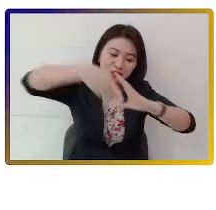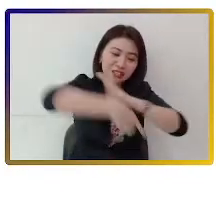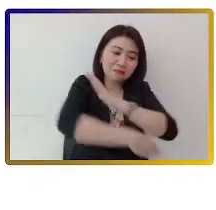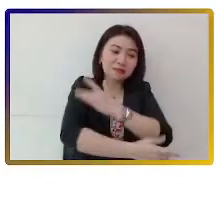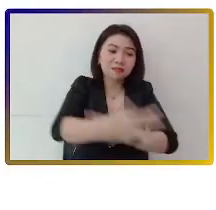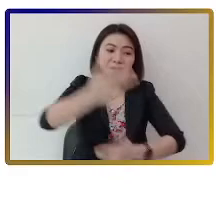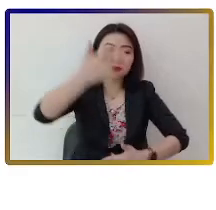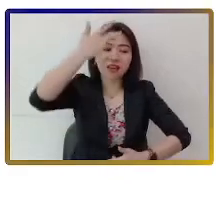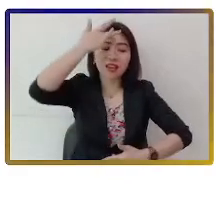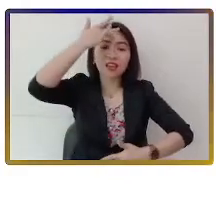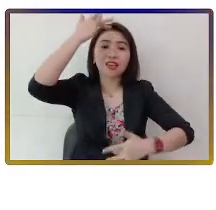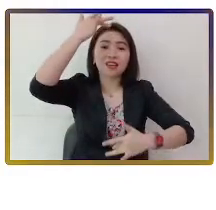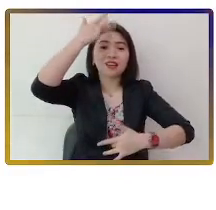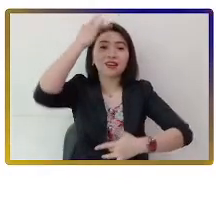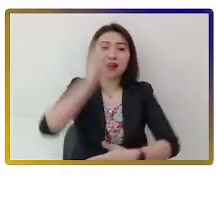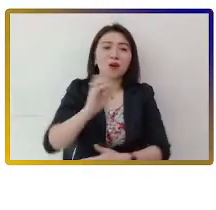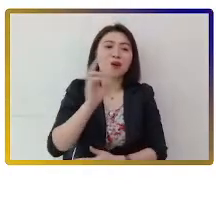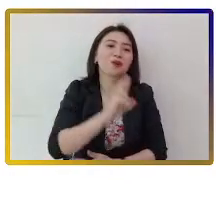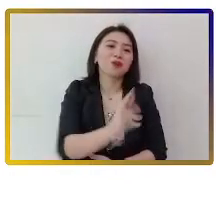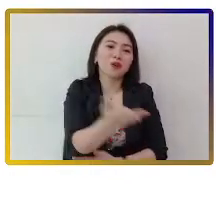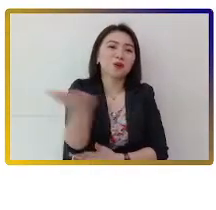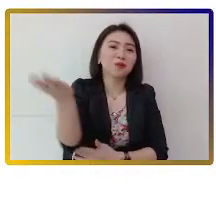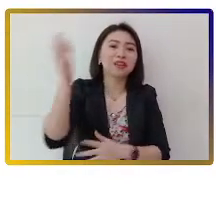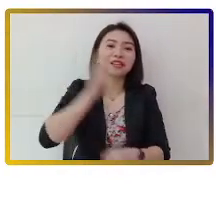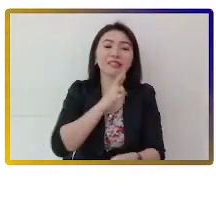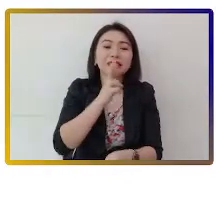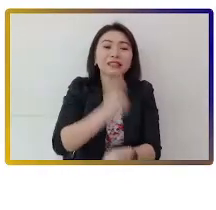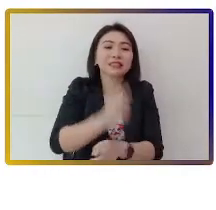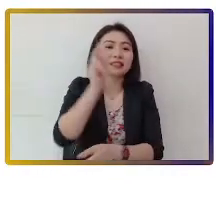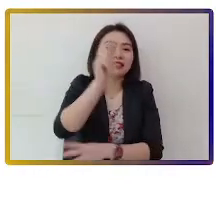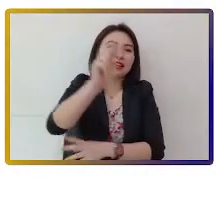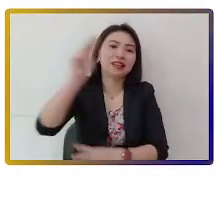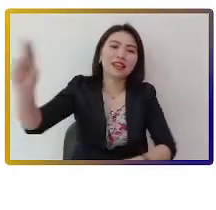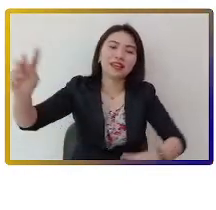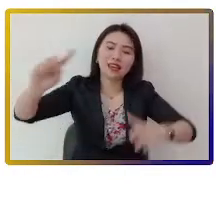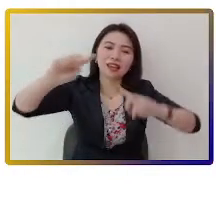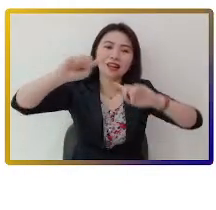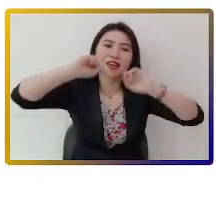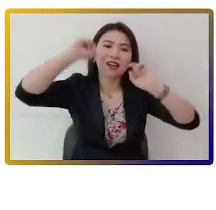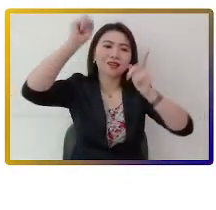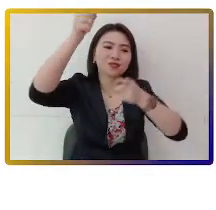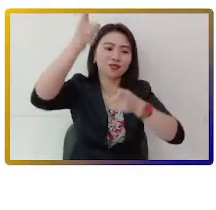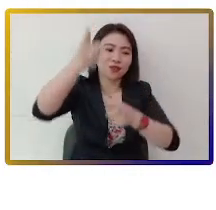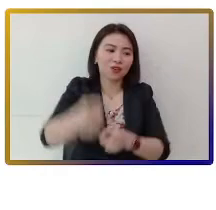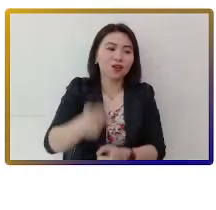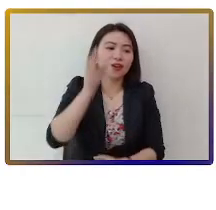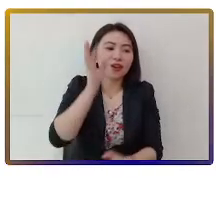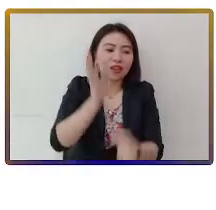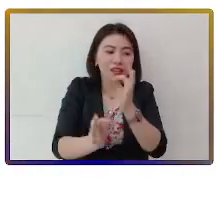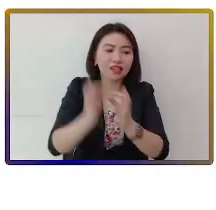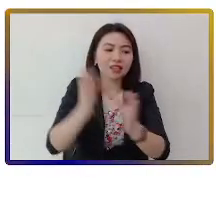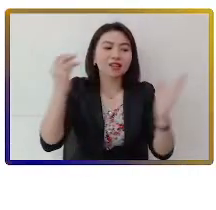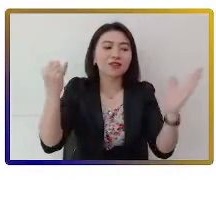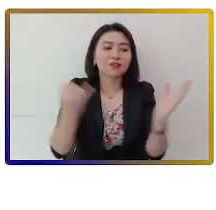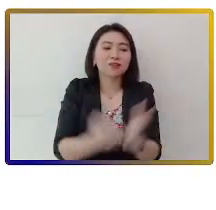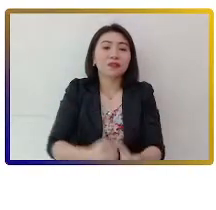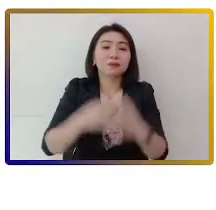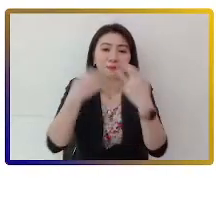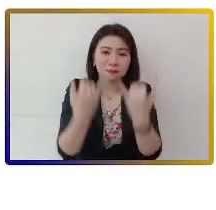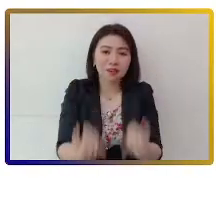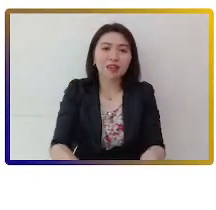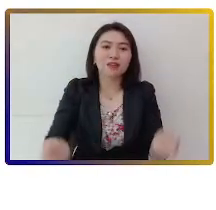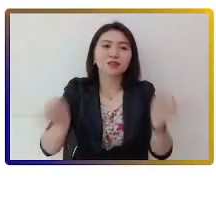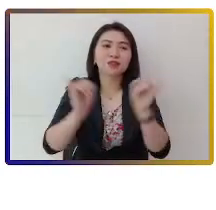your deepest pain, or you're really needing an answer, and if